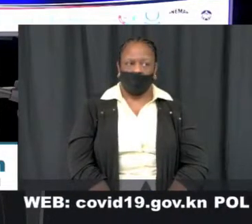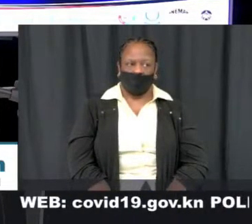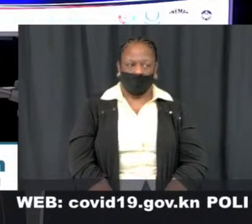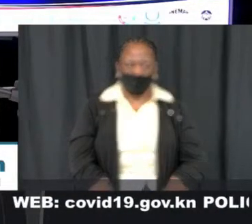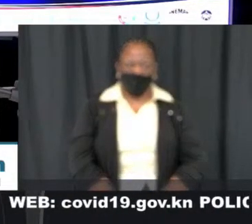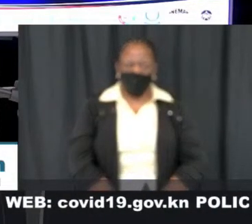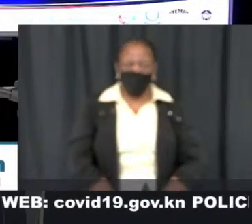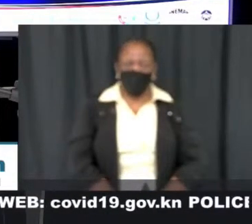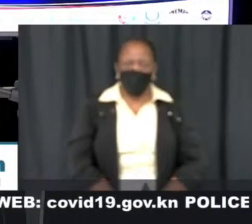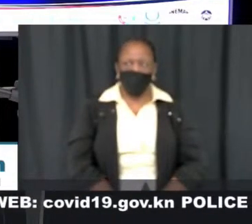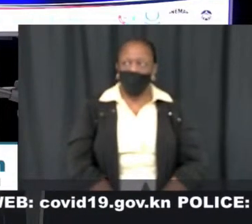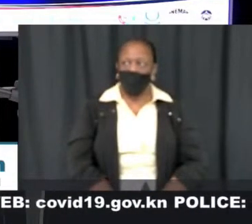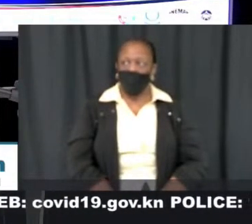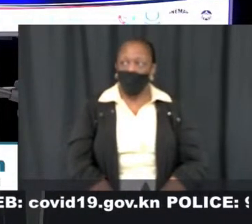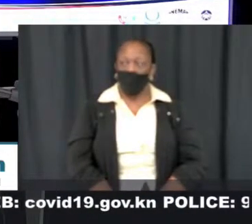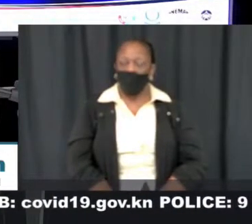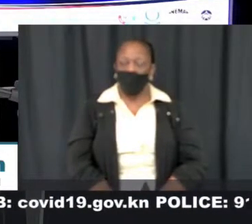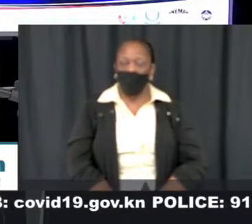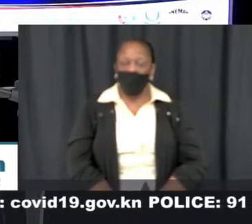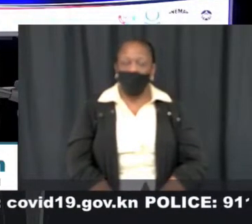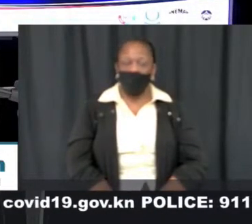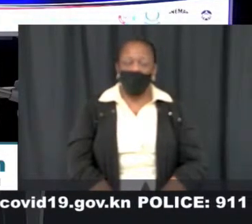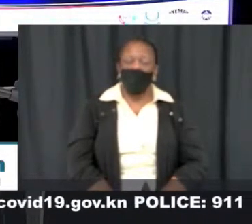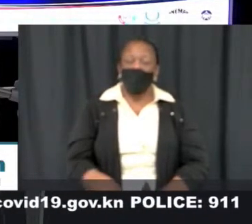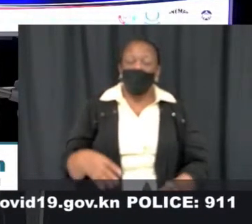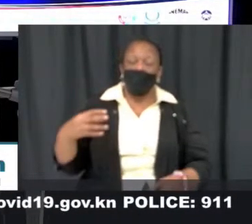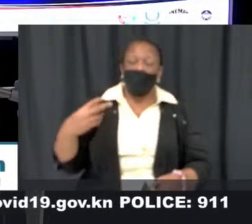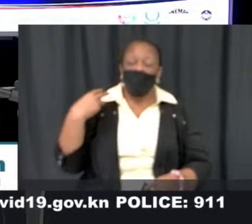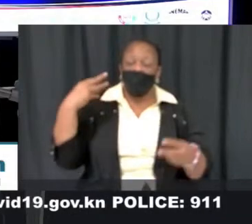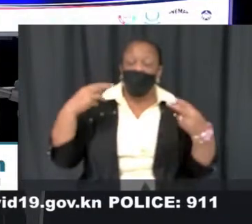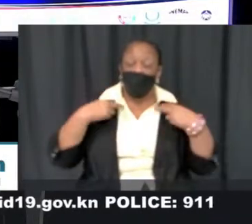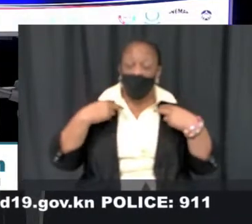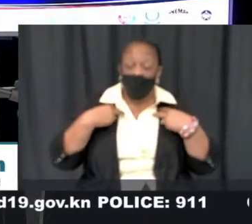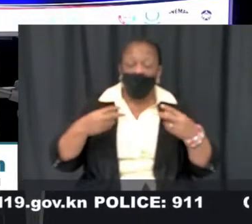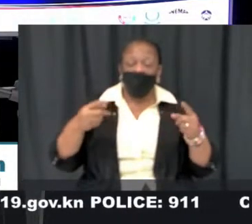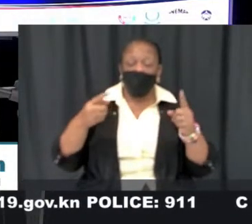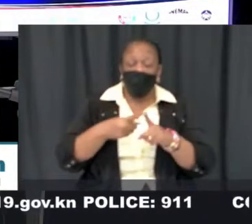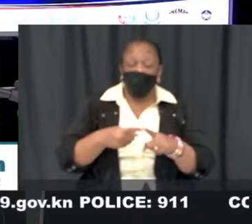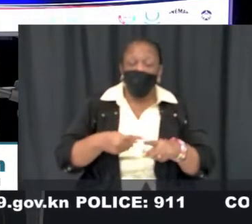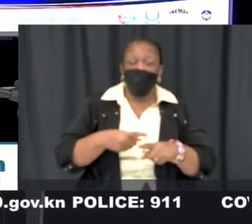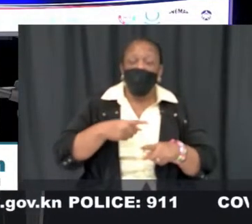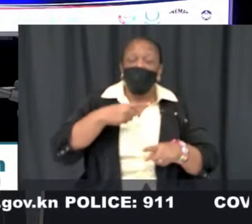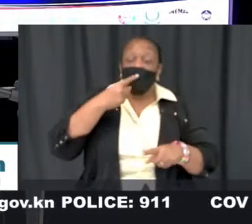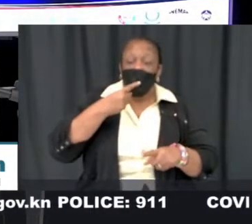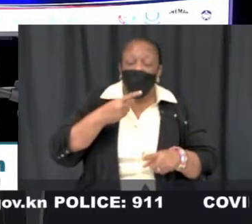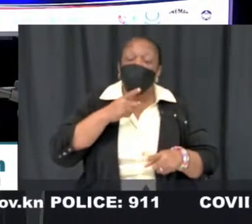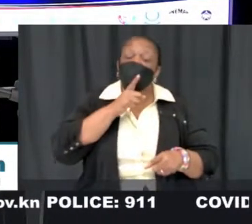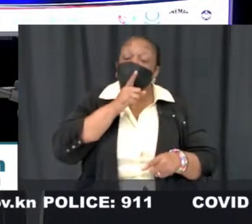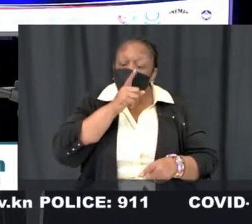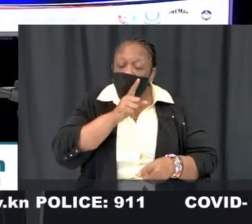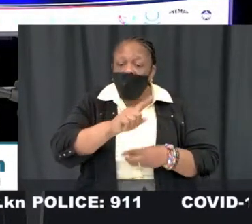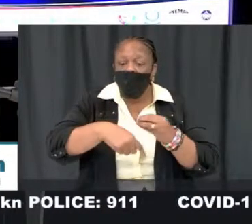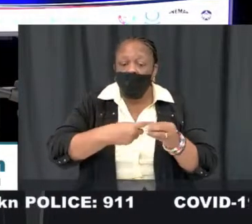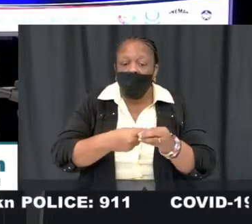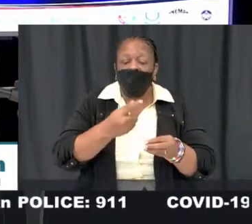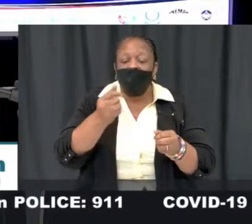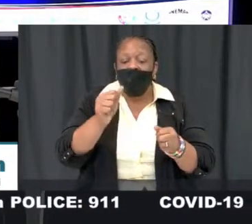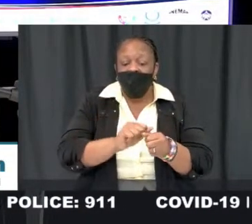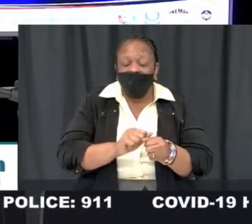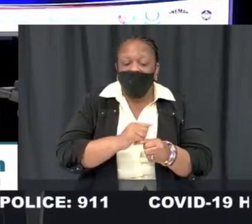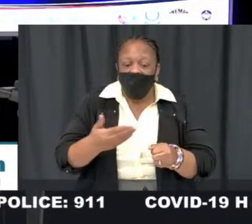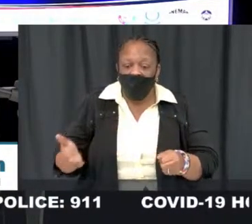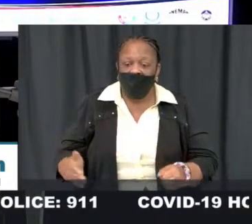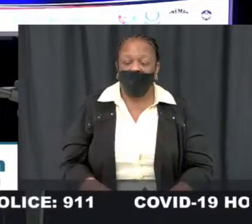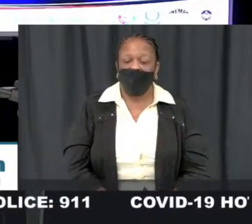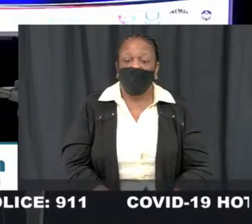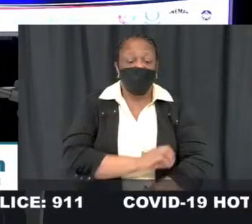truthful and open with you with daily briefings, weekly briefings about what we are doing. Nothing